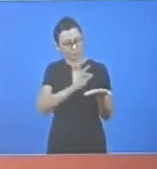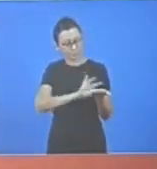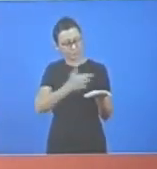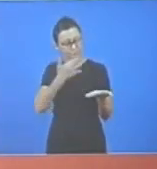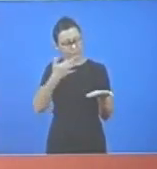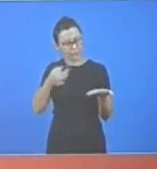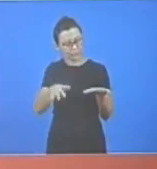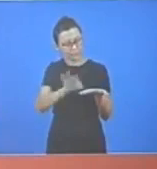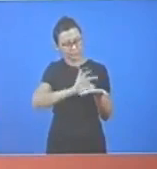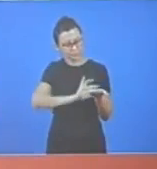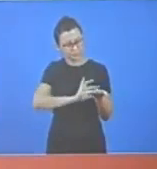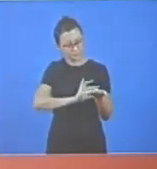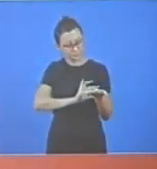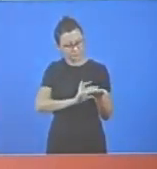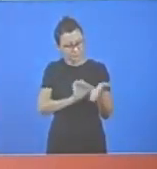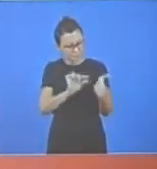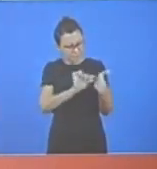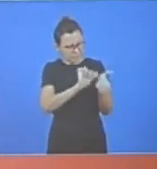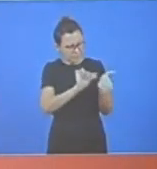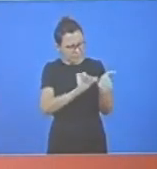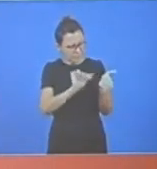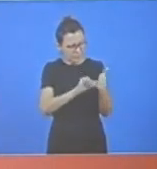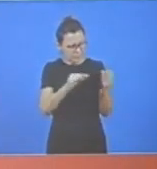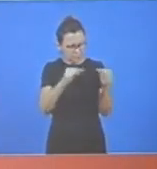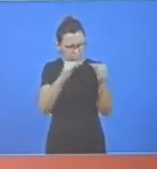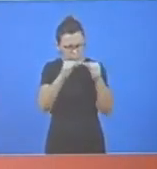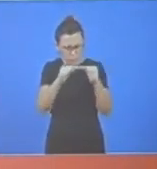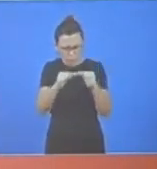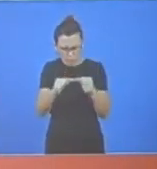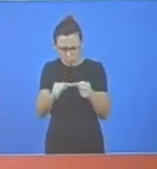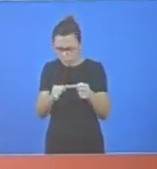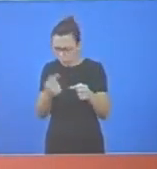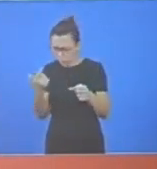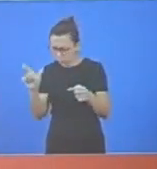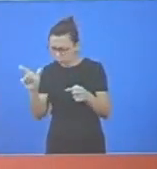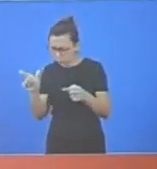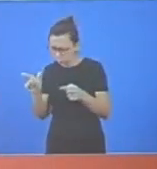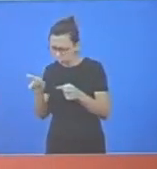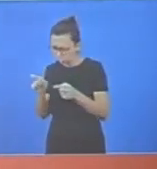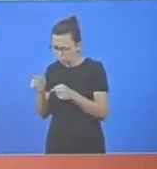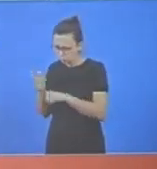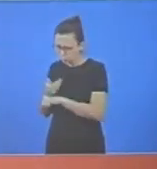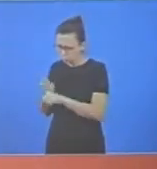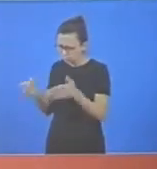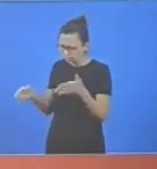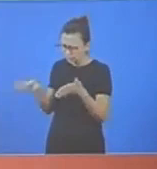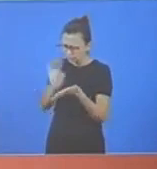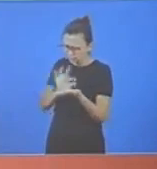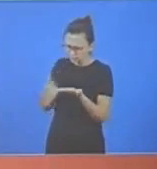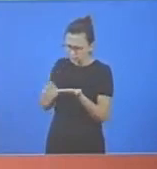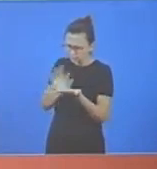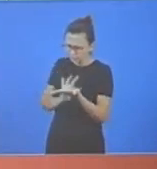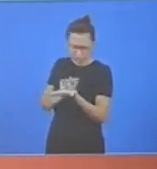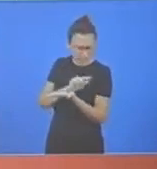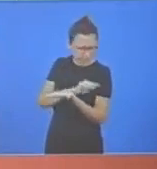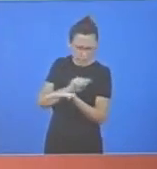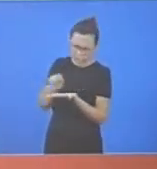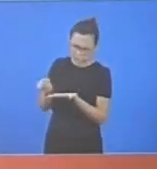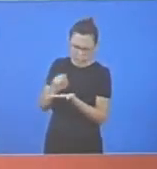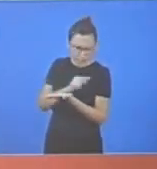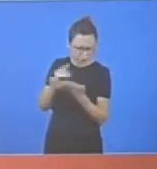to pass page over page. There's no such a thing. This is to deceive,